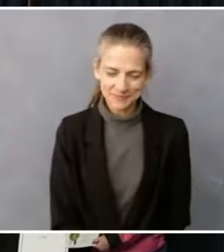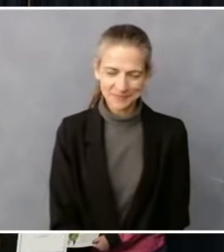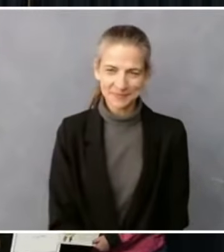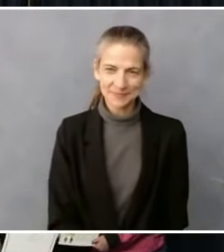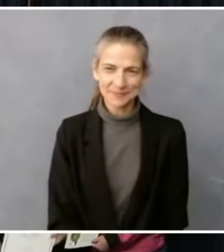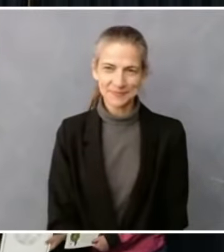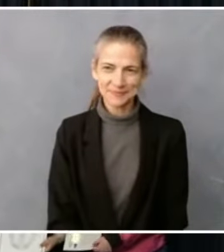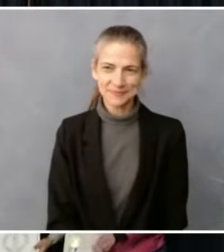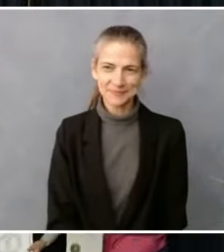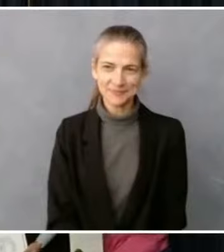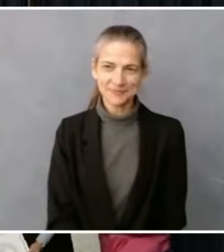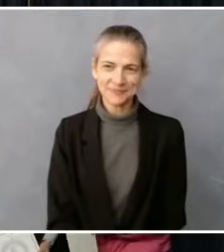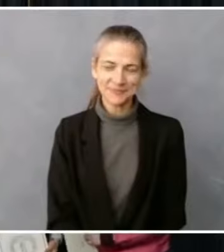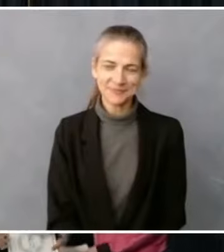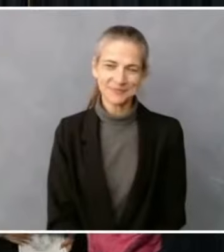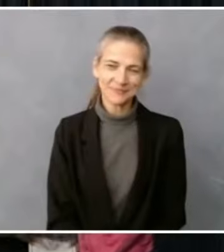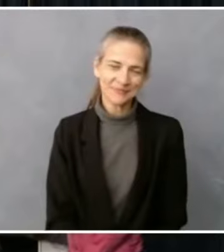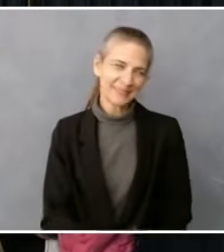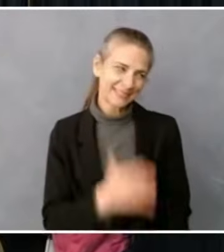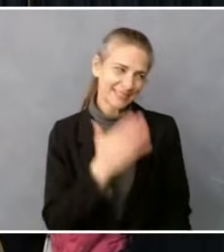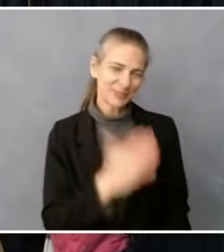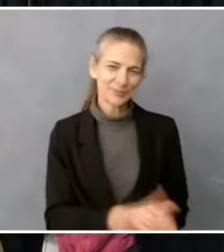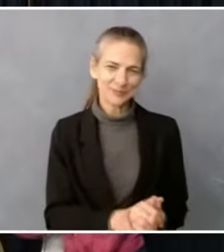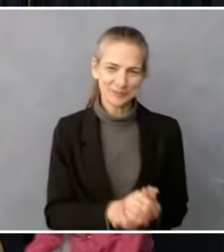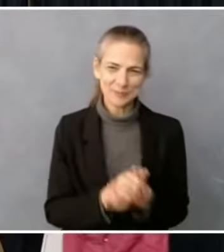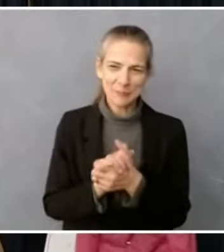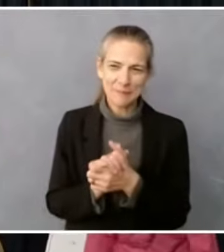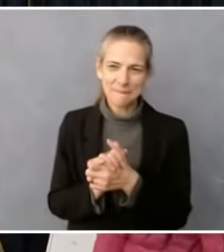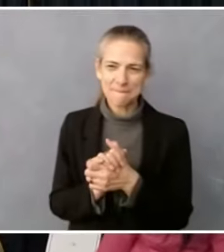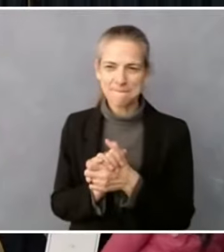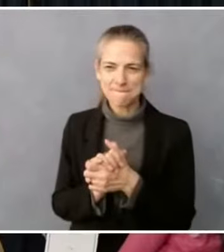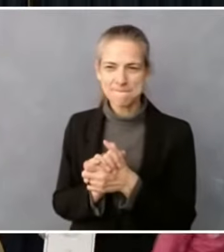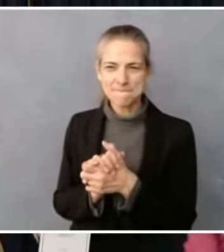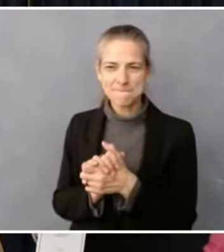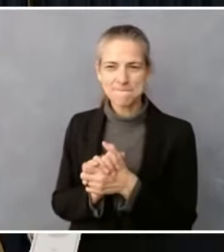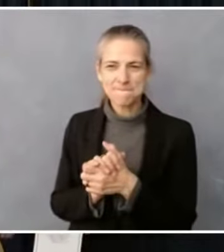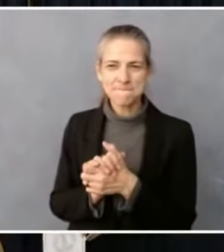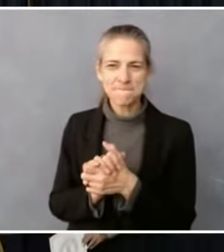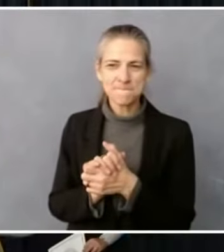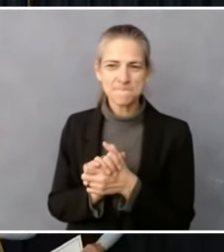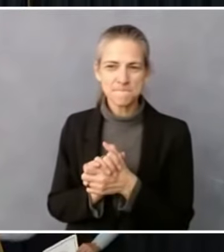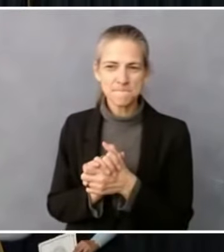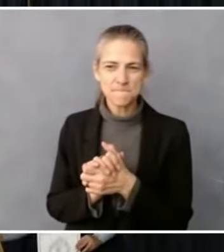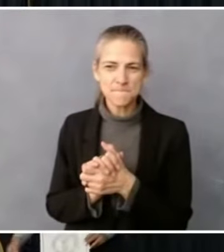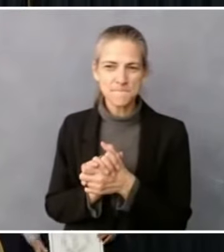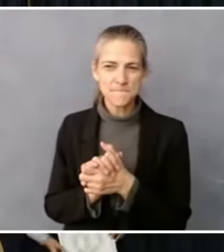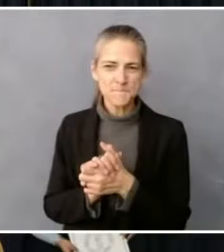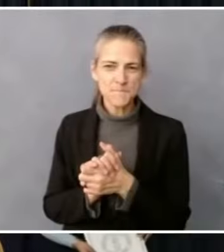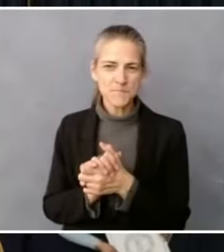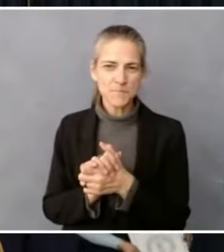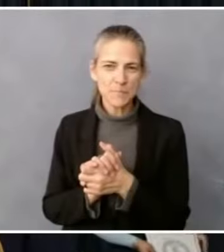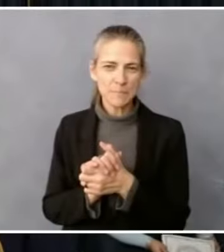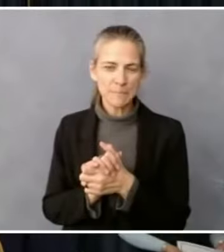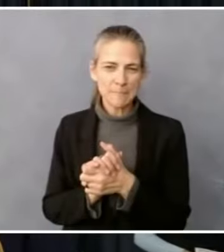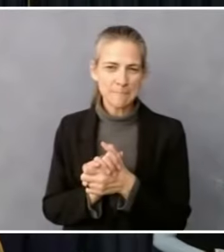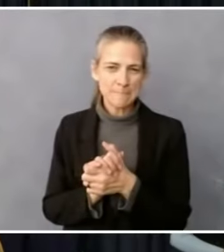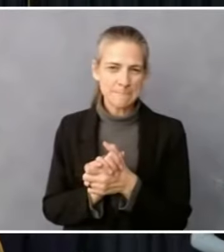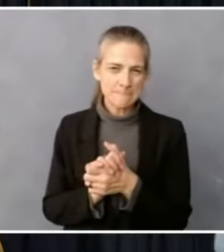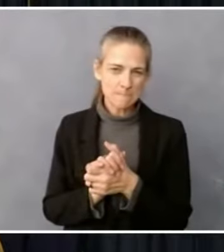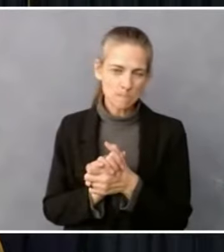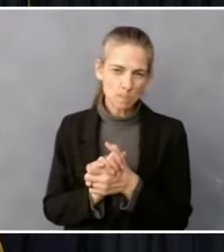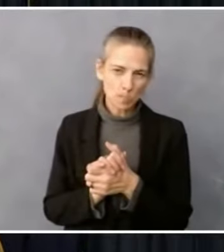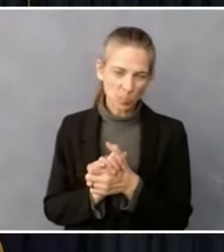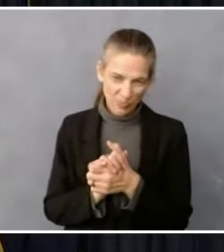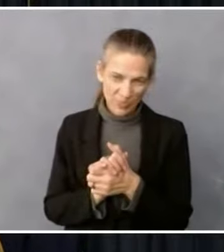Thank you all. Thank you so much. Thank you. Thank you, ladies. I figure we always put our students first. Absolutely. All right. Absolutely. Thank